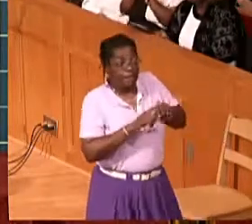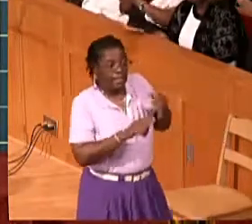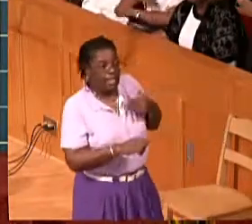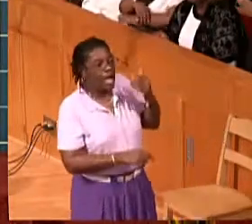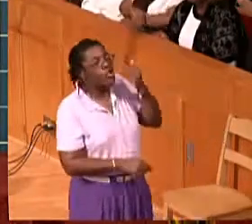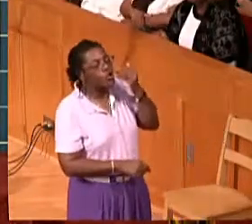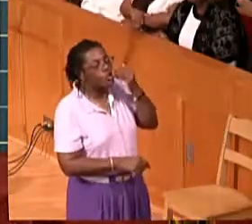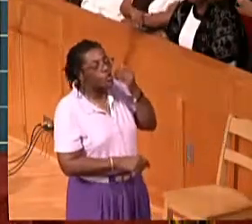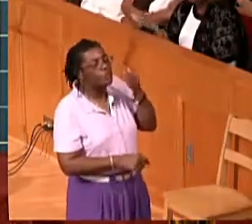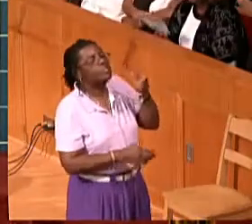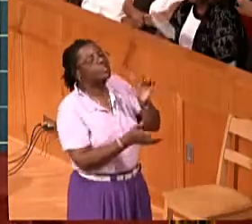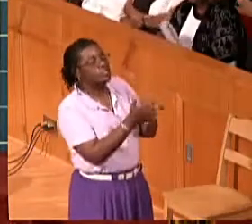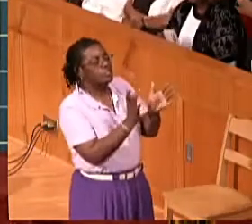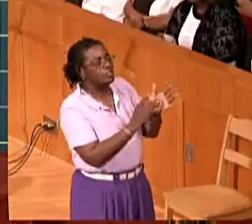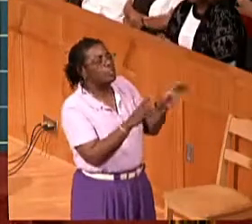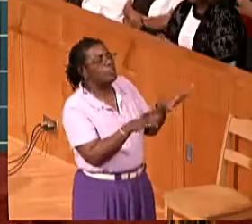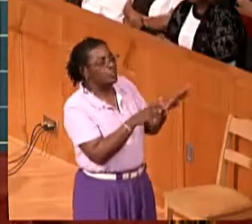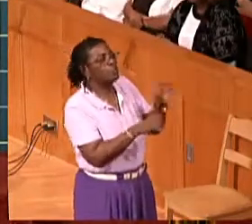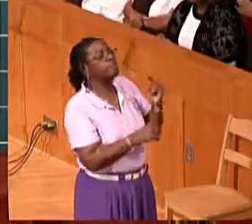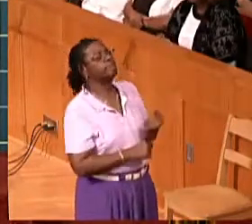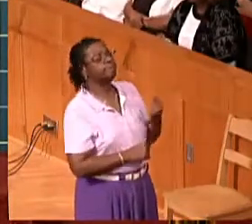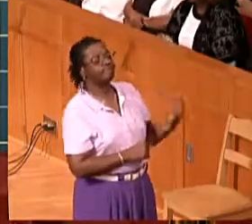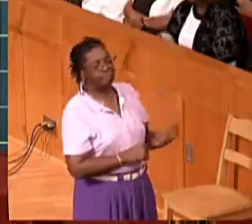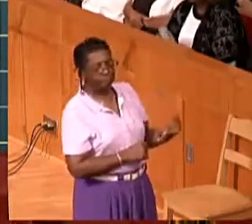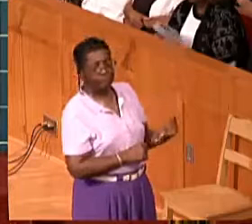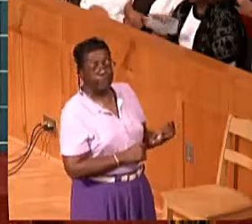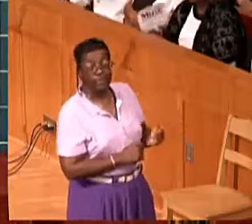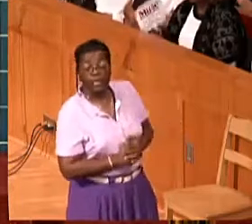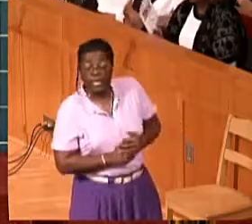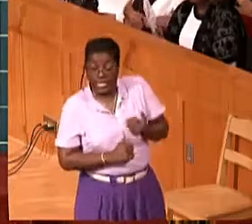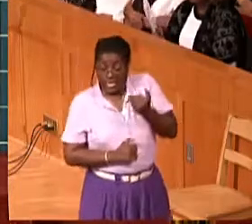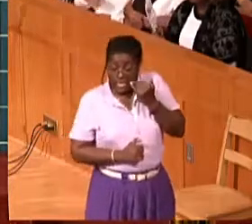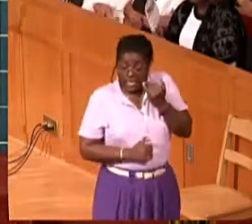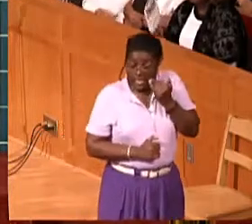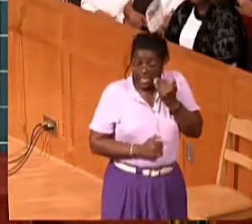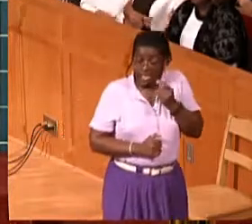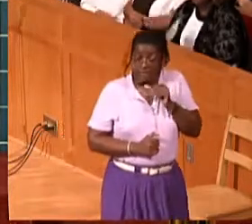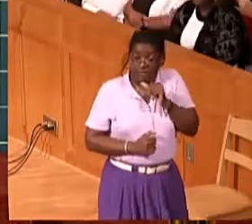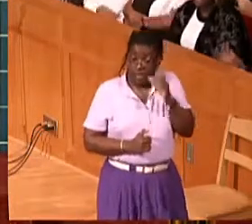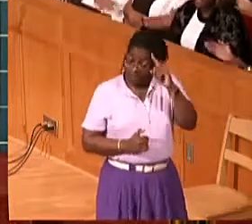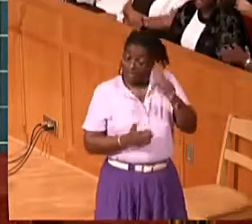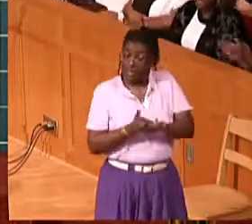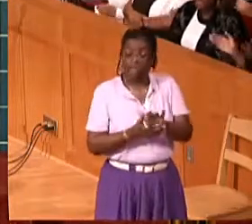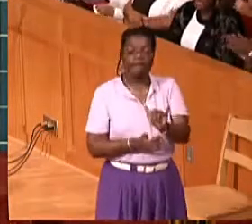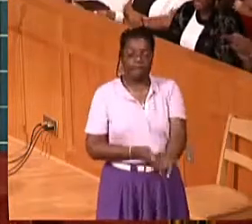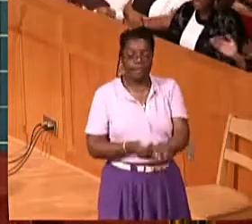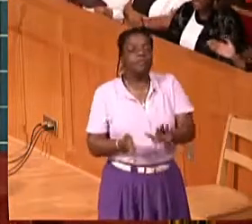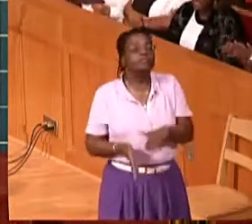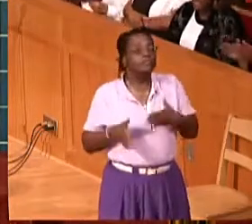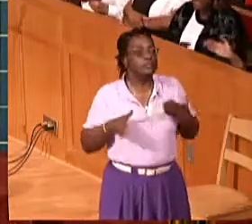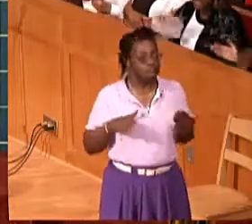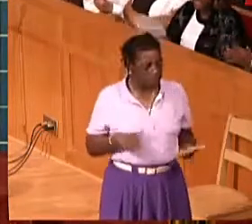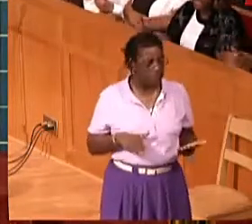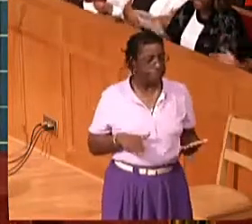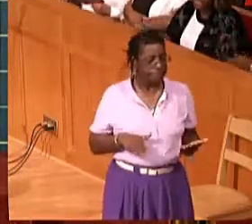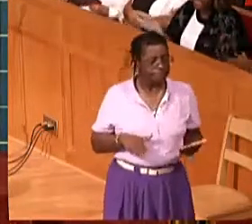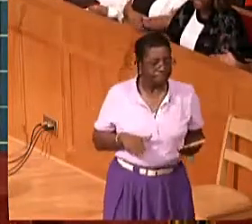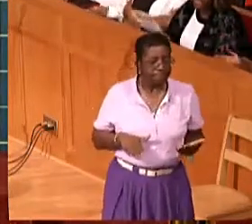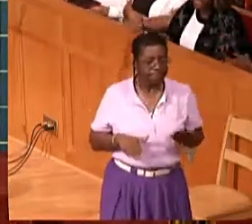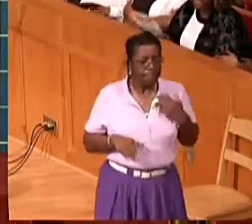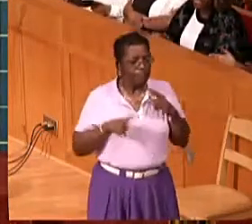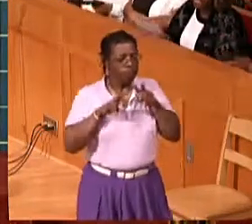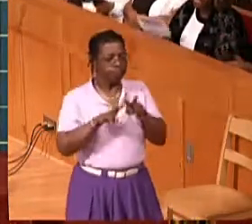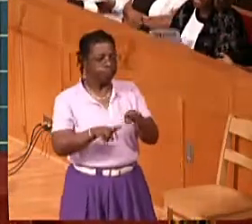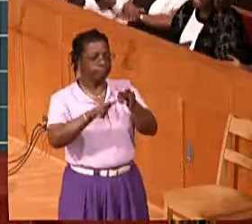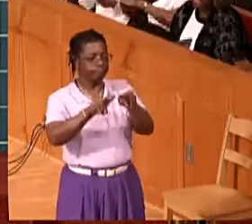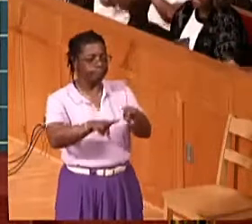church can't go on with you, you mess around and die. Come on, help me. They're going to have your funeral on Saturday, and then Sunday